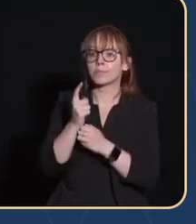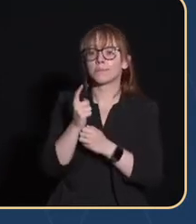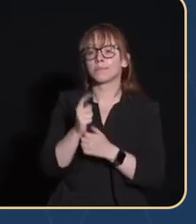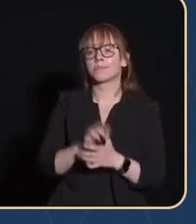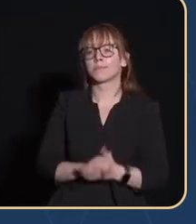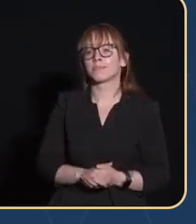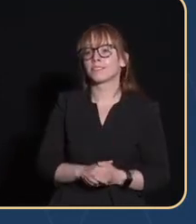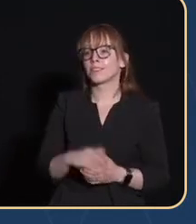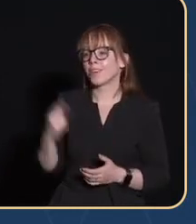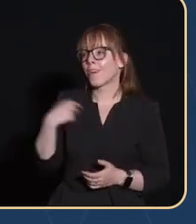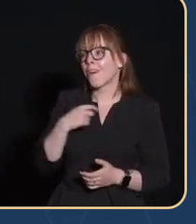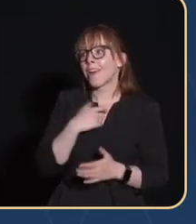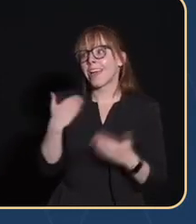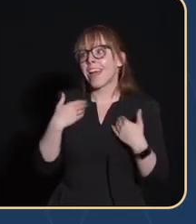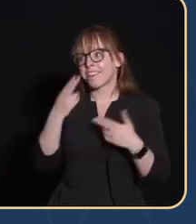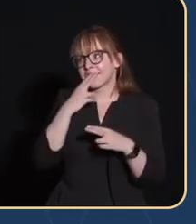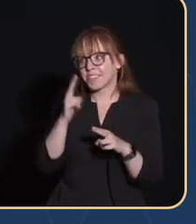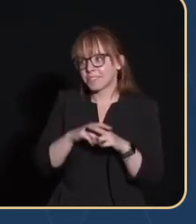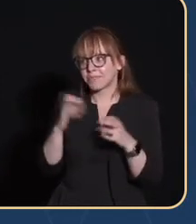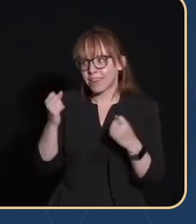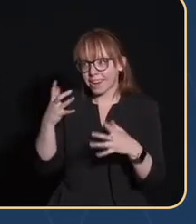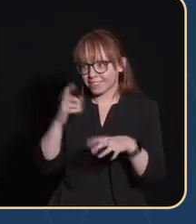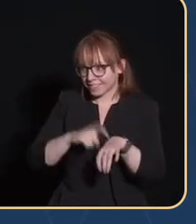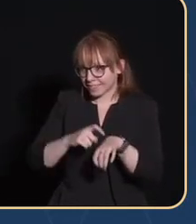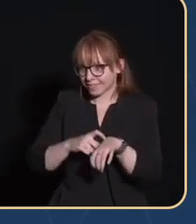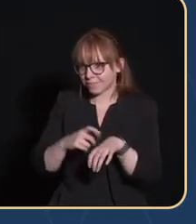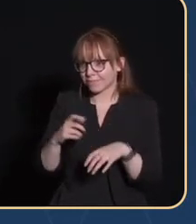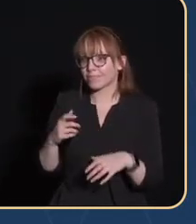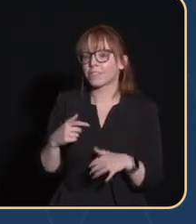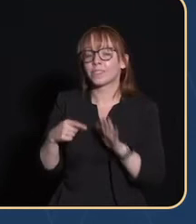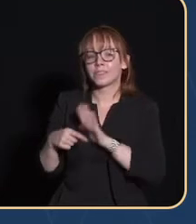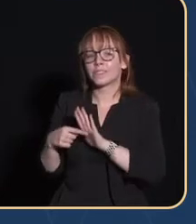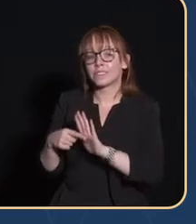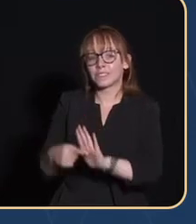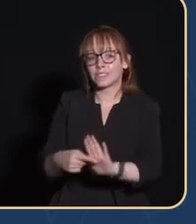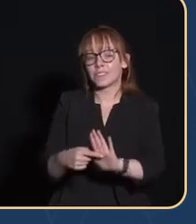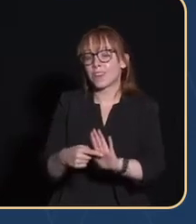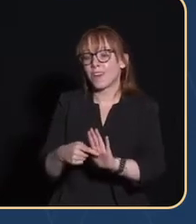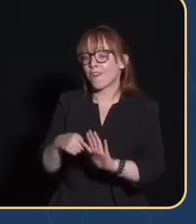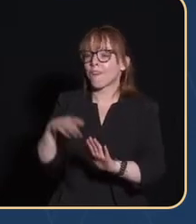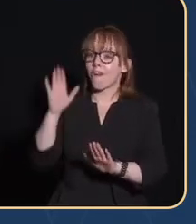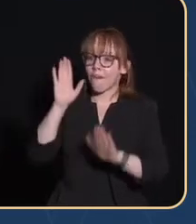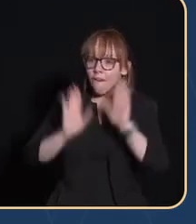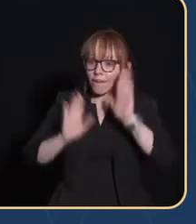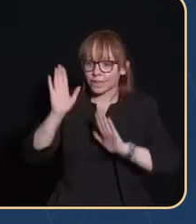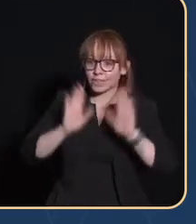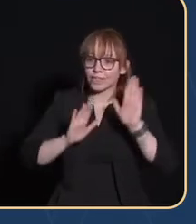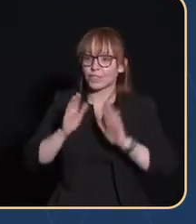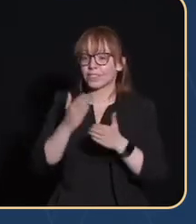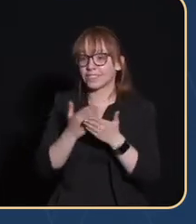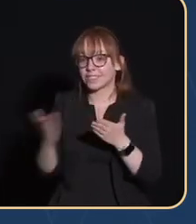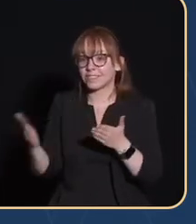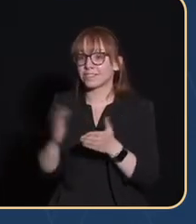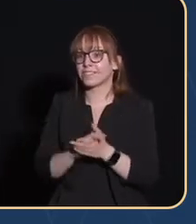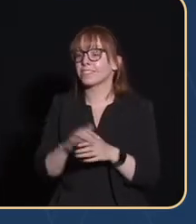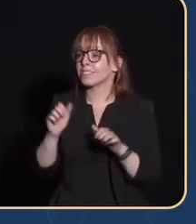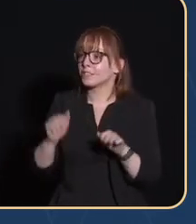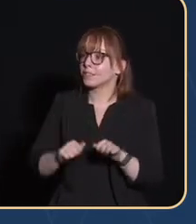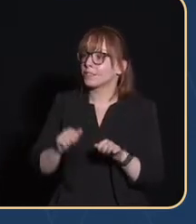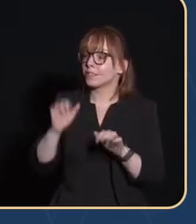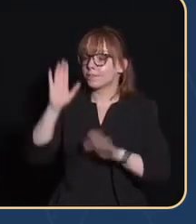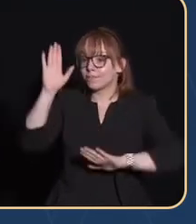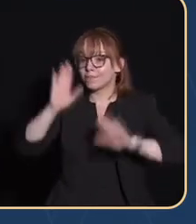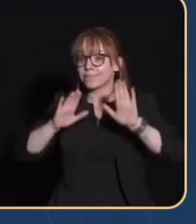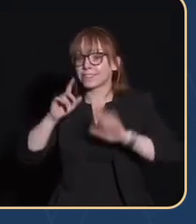are going to have fun. We have done this many times together. We've highlighted our premier auction items. Now these items you can bid until 9:30 tomorrow